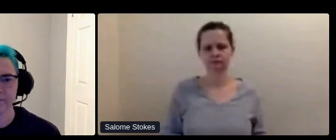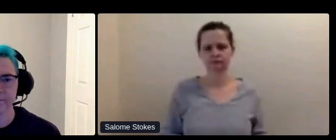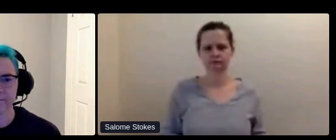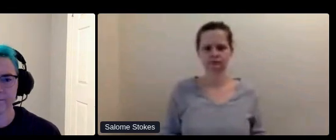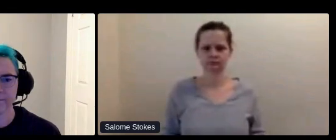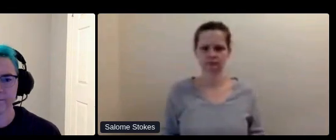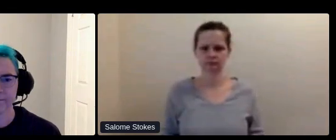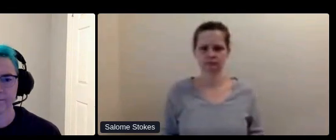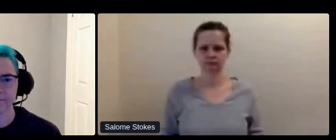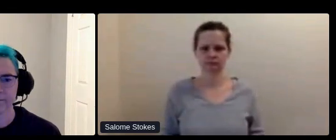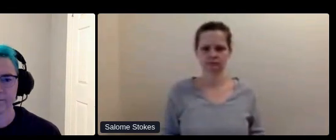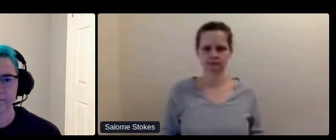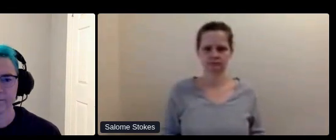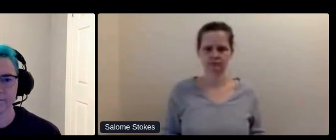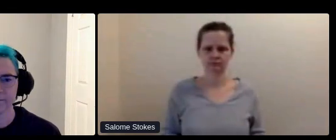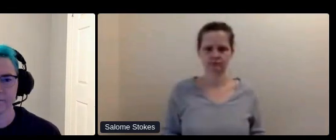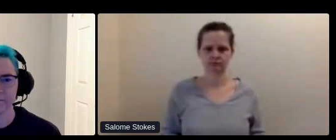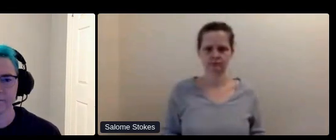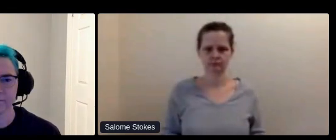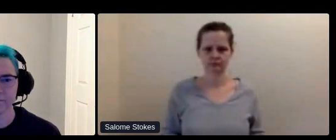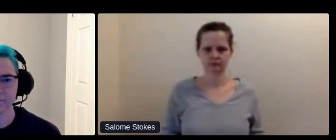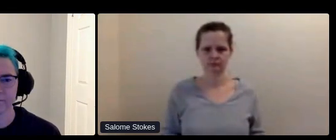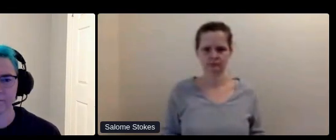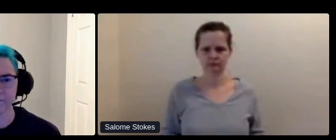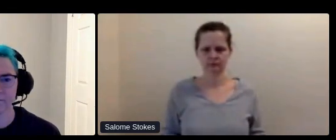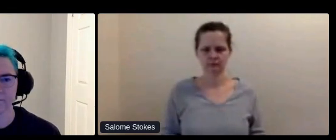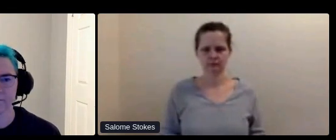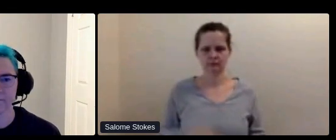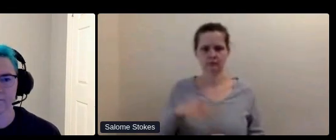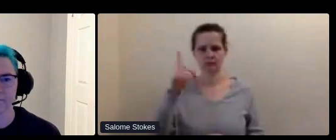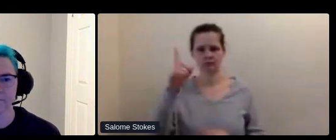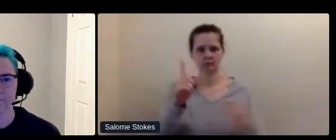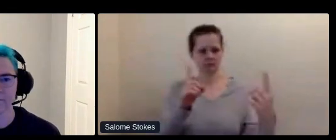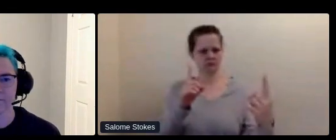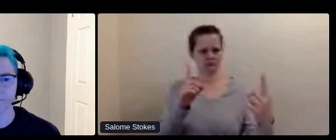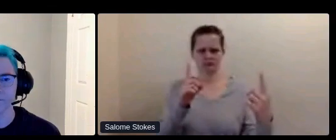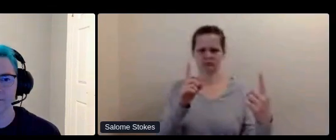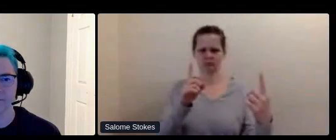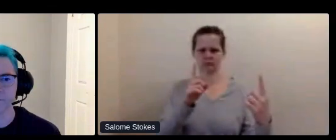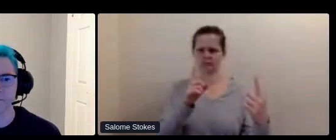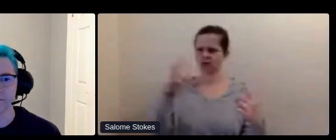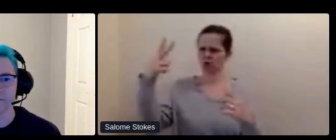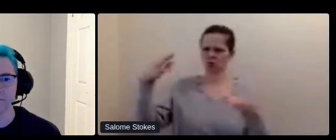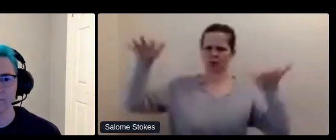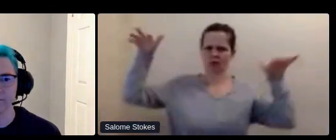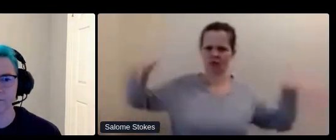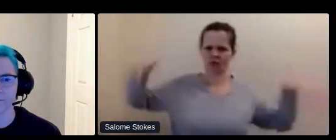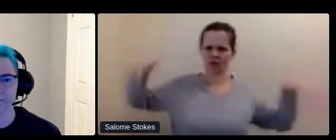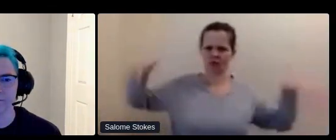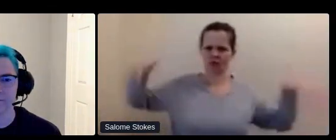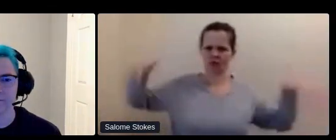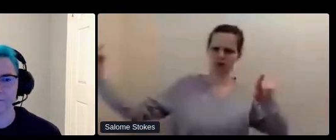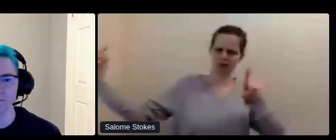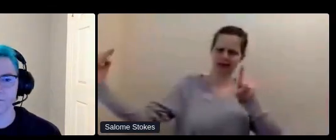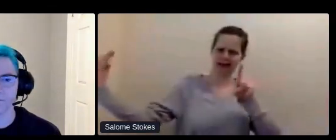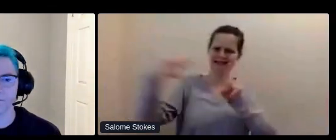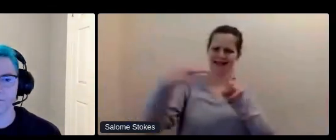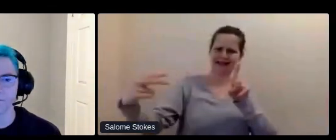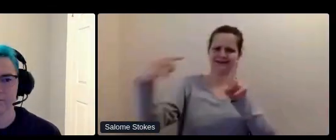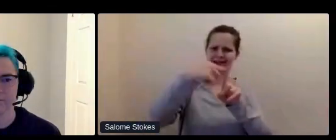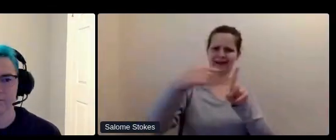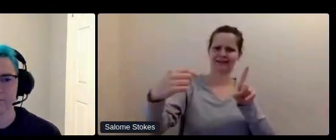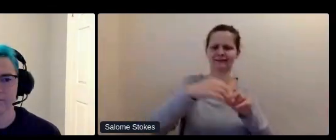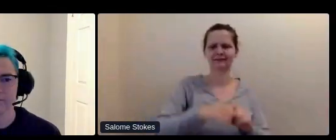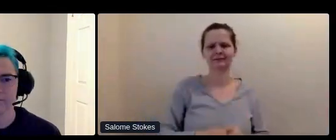You sure about that? Kratos and Atreus are attacked by 2 Valkyries. They hurl Kratos off a ledge. But the old father! Death can have